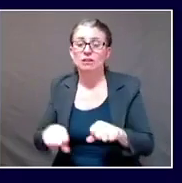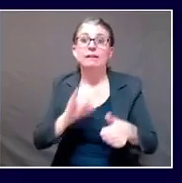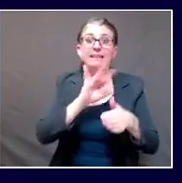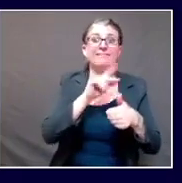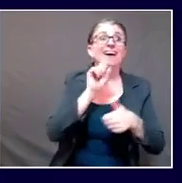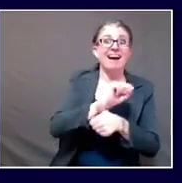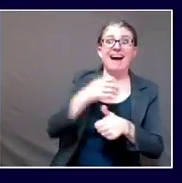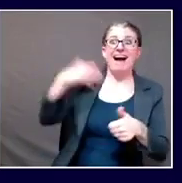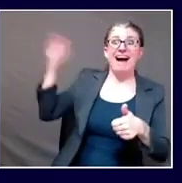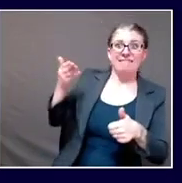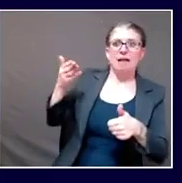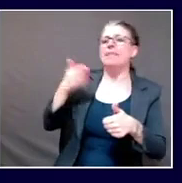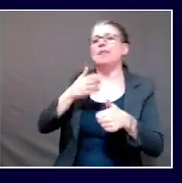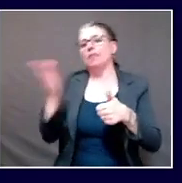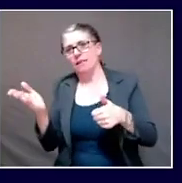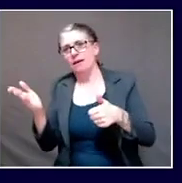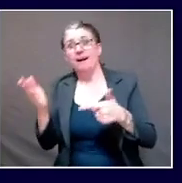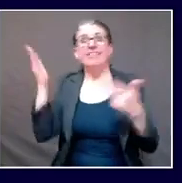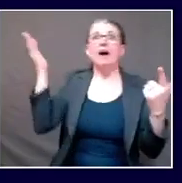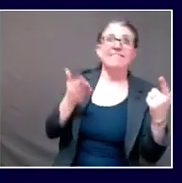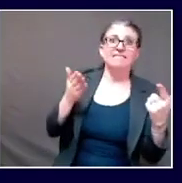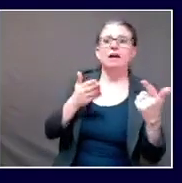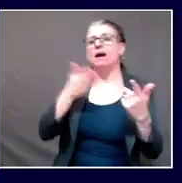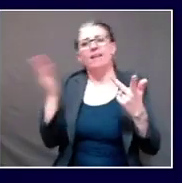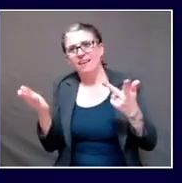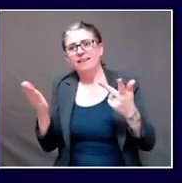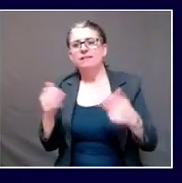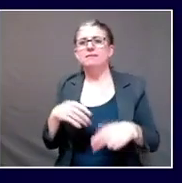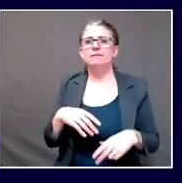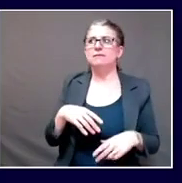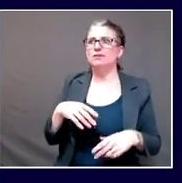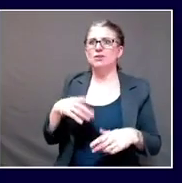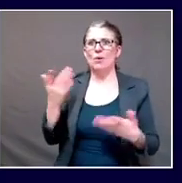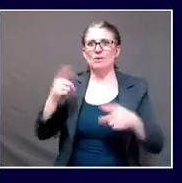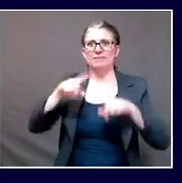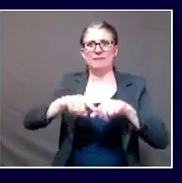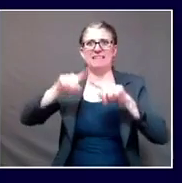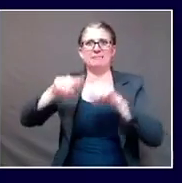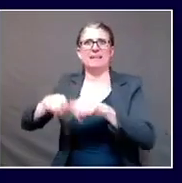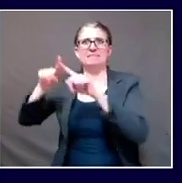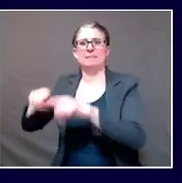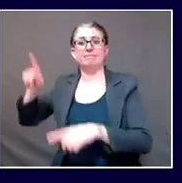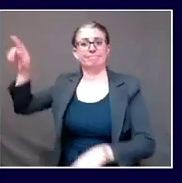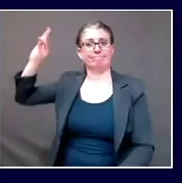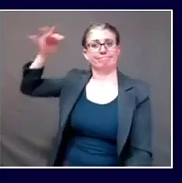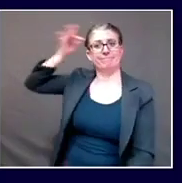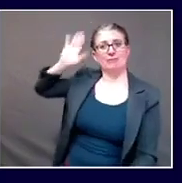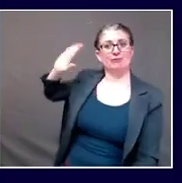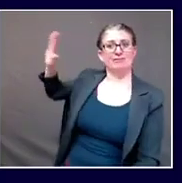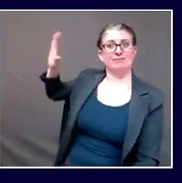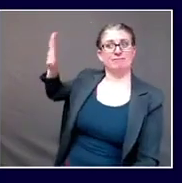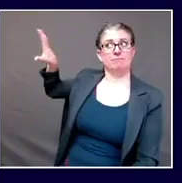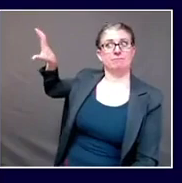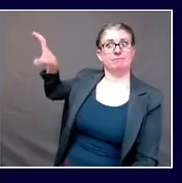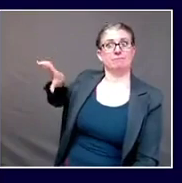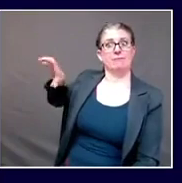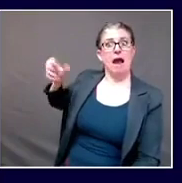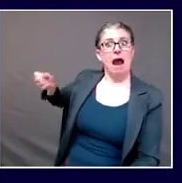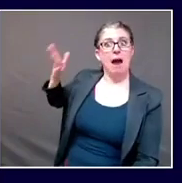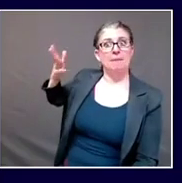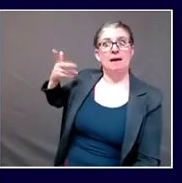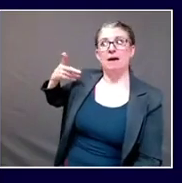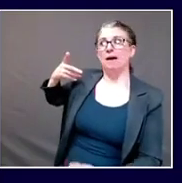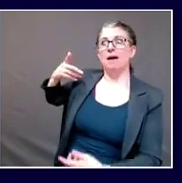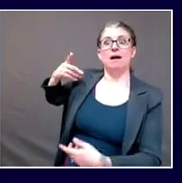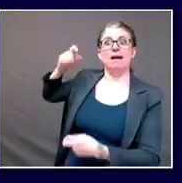nothing has been set in stone at the federal level yet. And thus it's difficult for us. We have a range